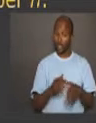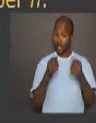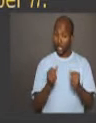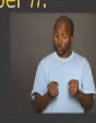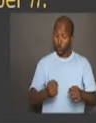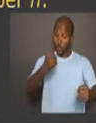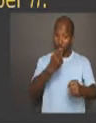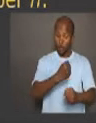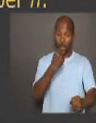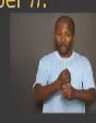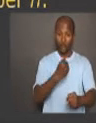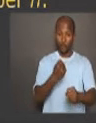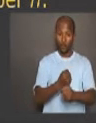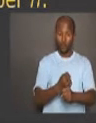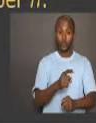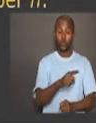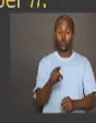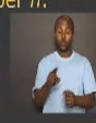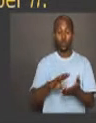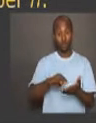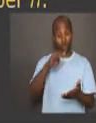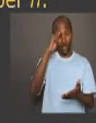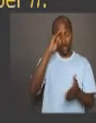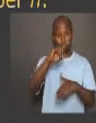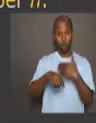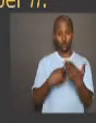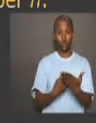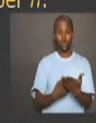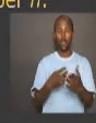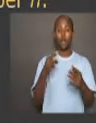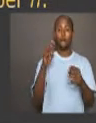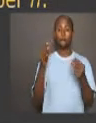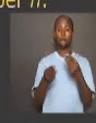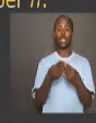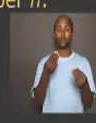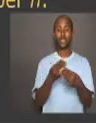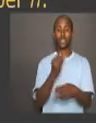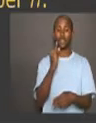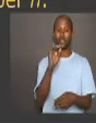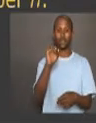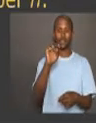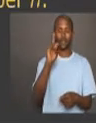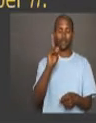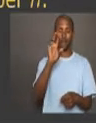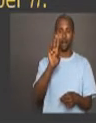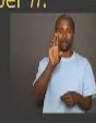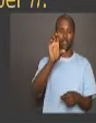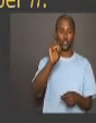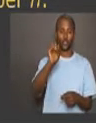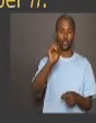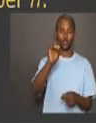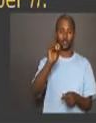Can you apply what you have learned about mathematical induction to